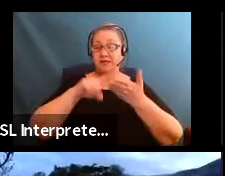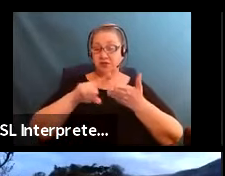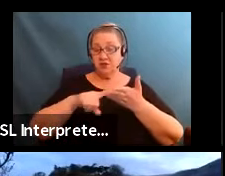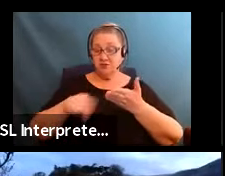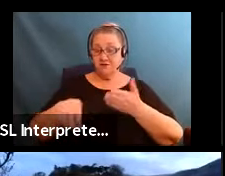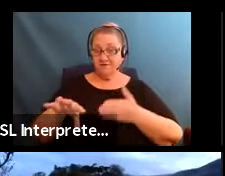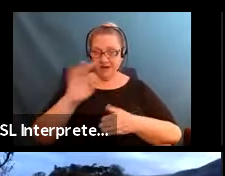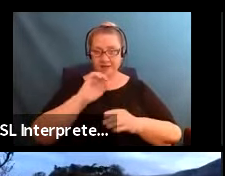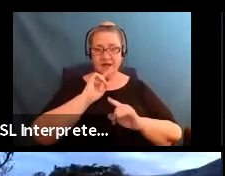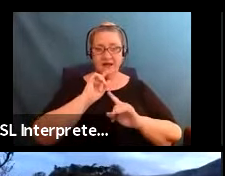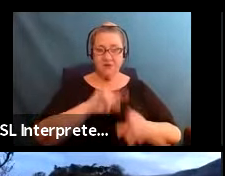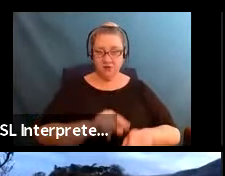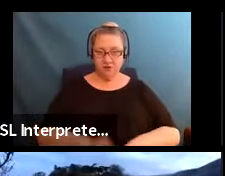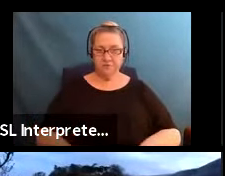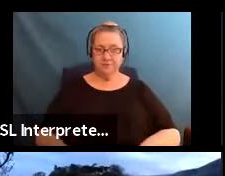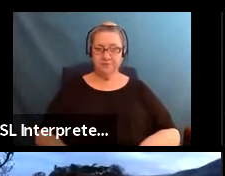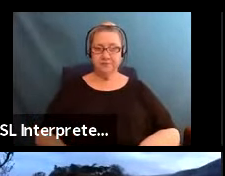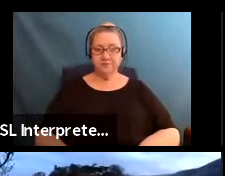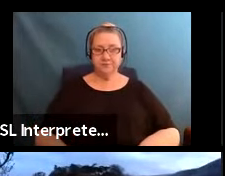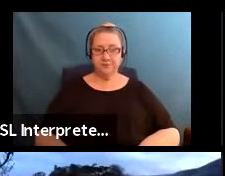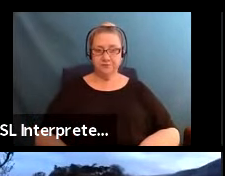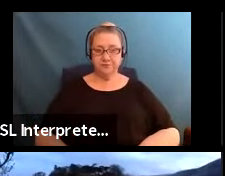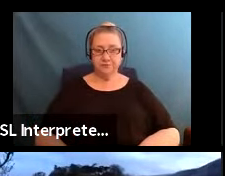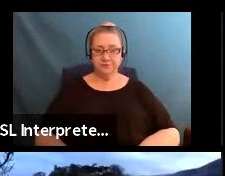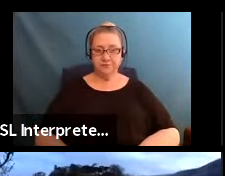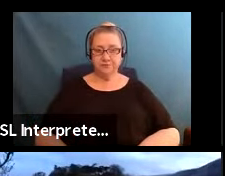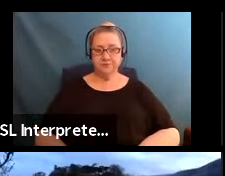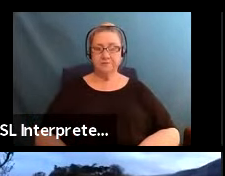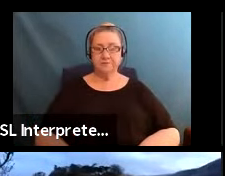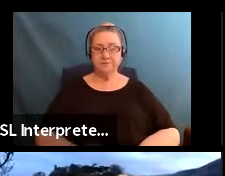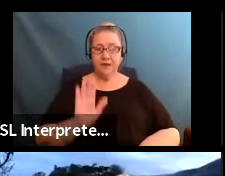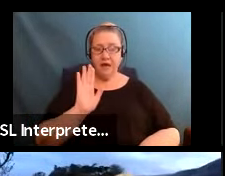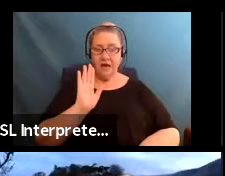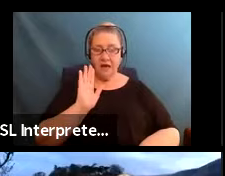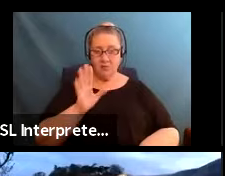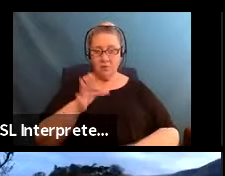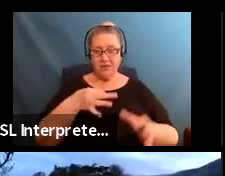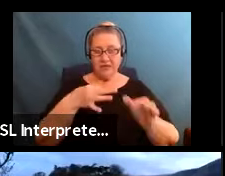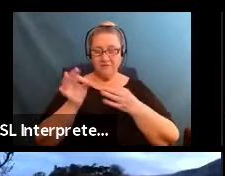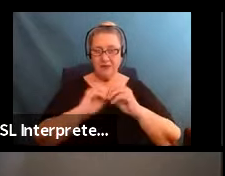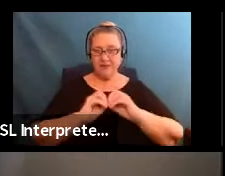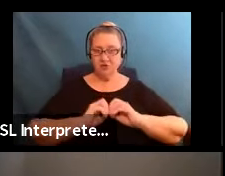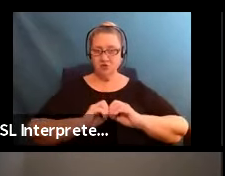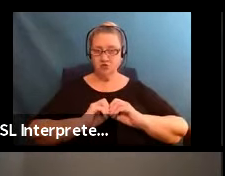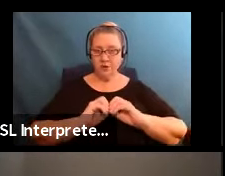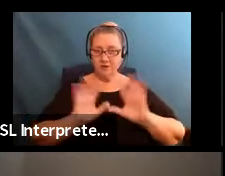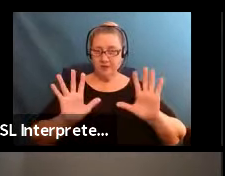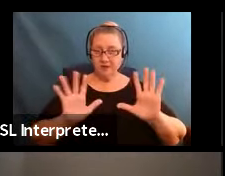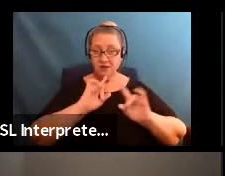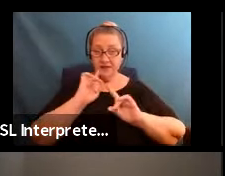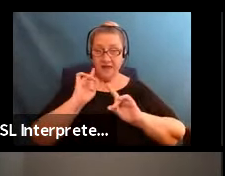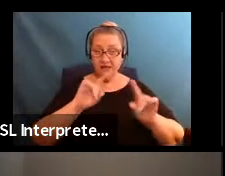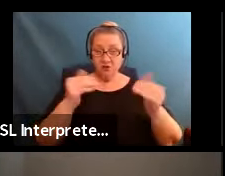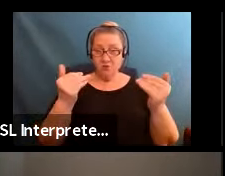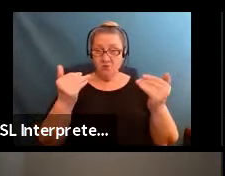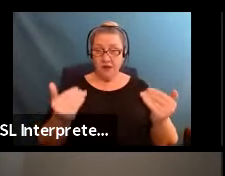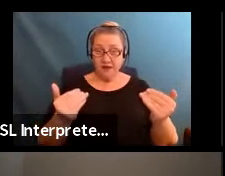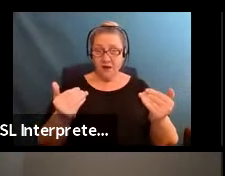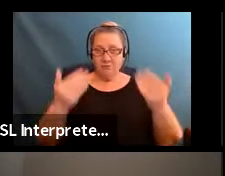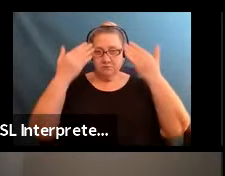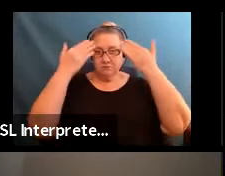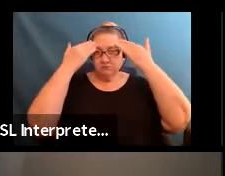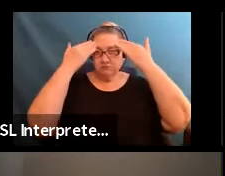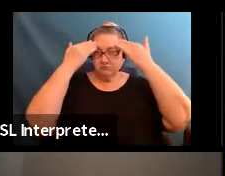answer. And I will tell you very transparently right now, the answer right now is I don't